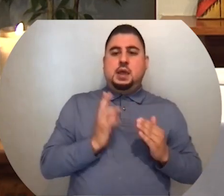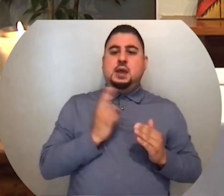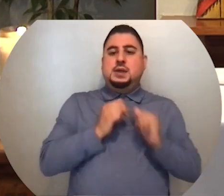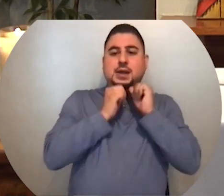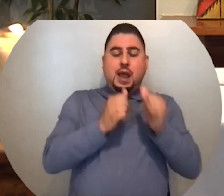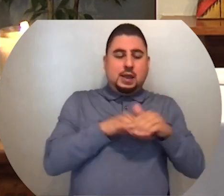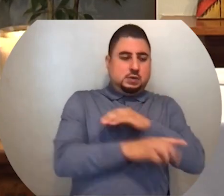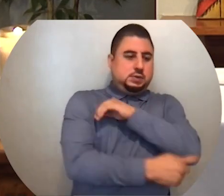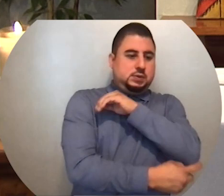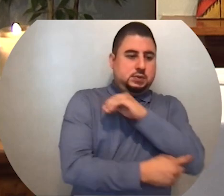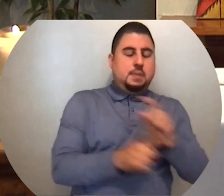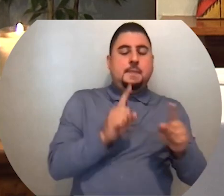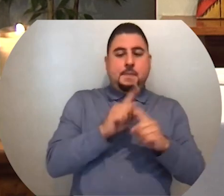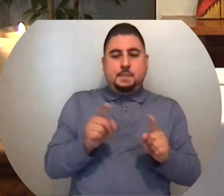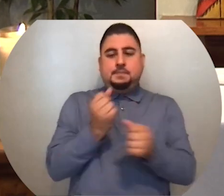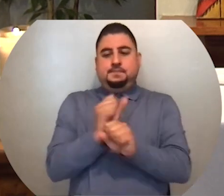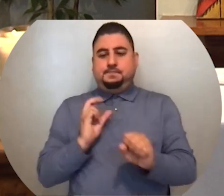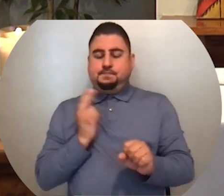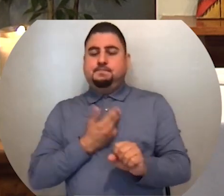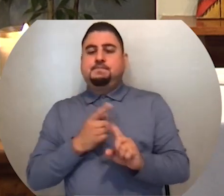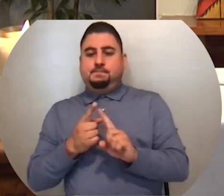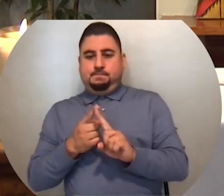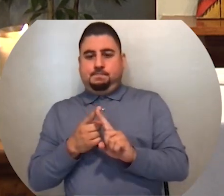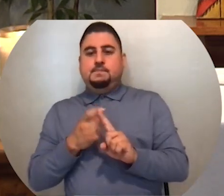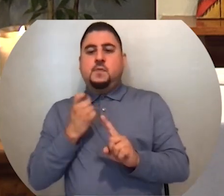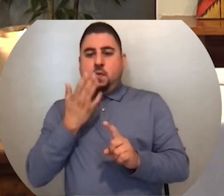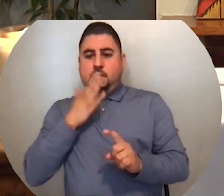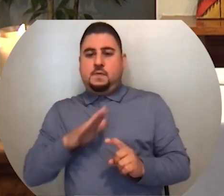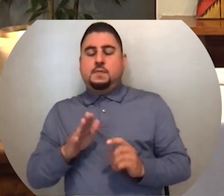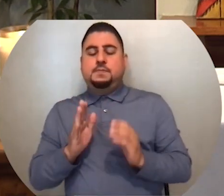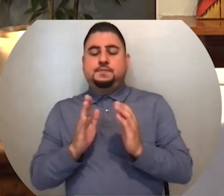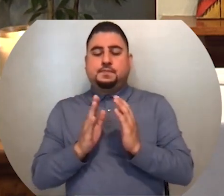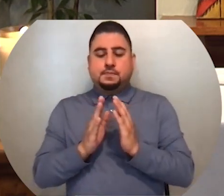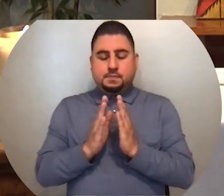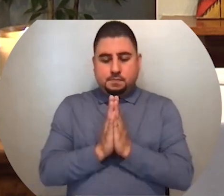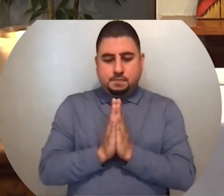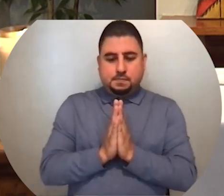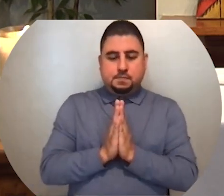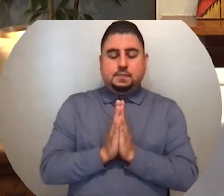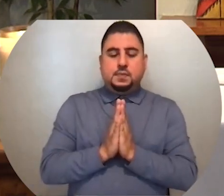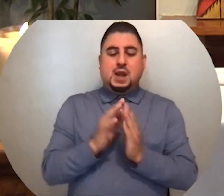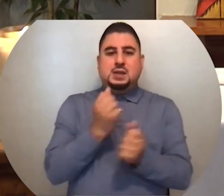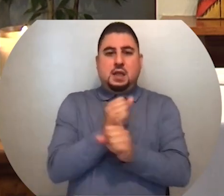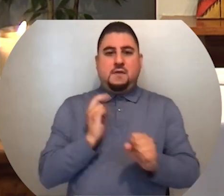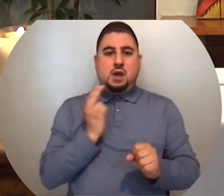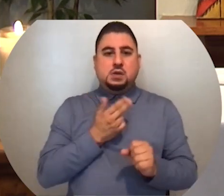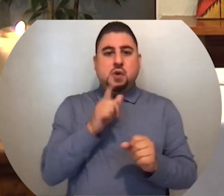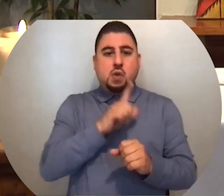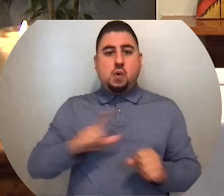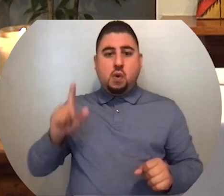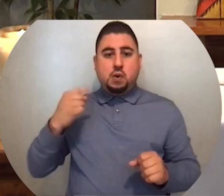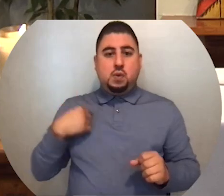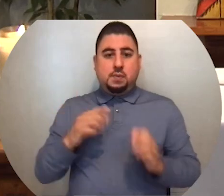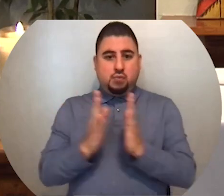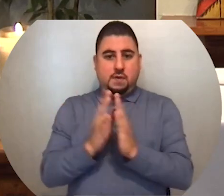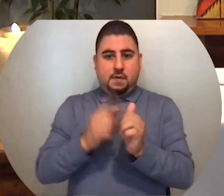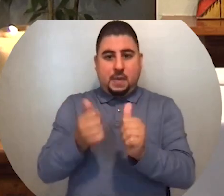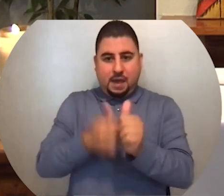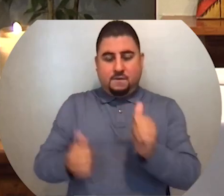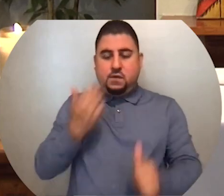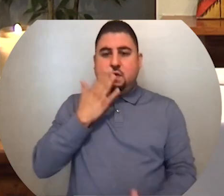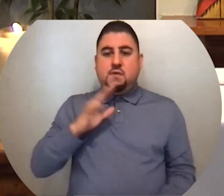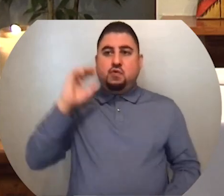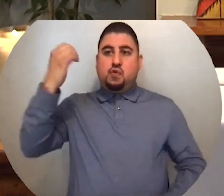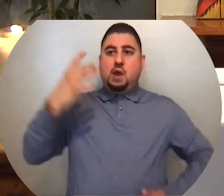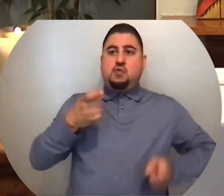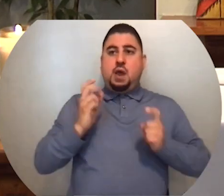And lead us not into temptation, but deliver us from evil. Deliver us, Lord, we pray from every evil,